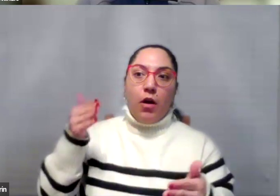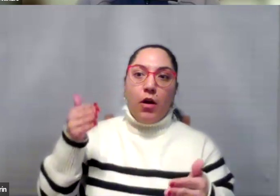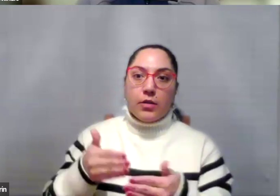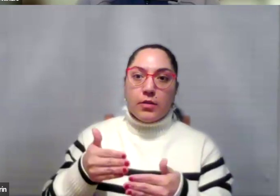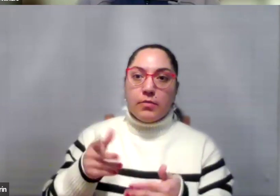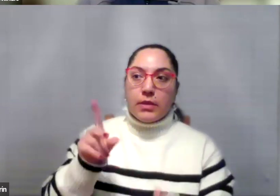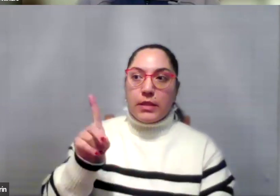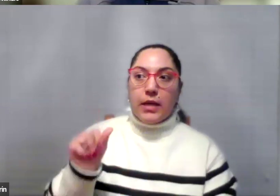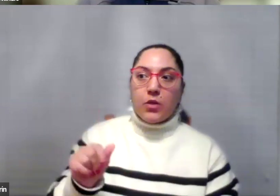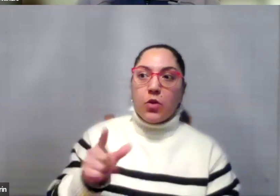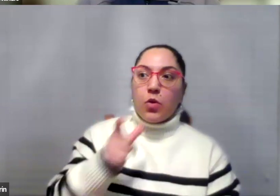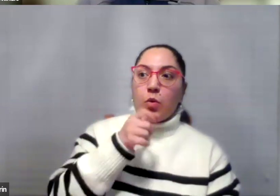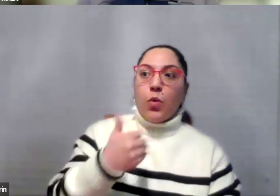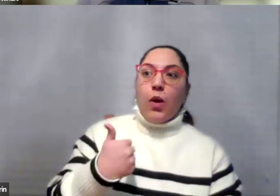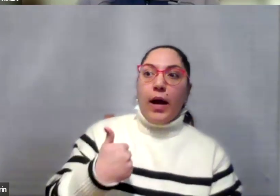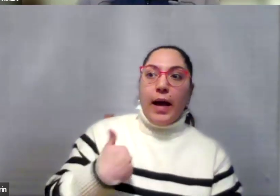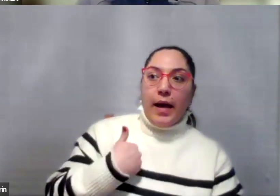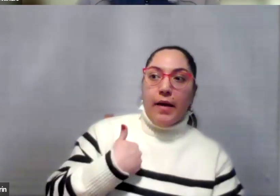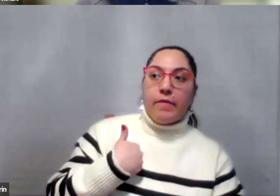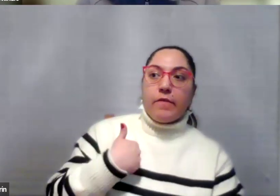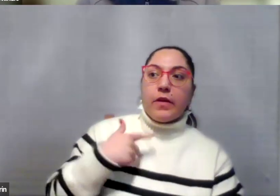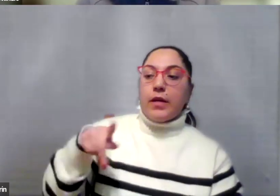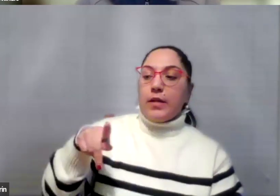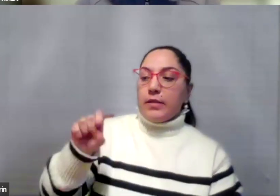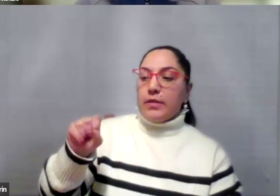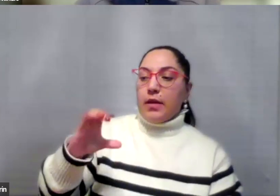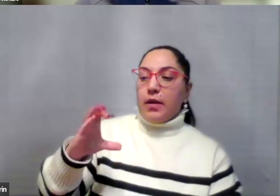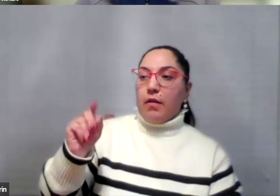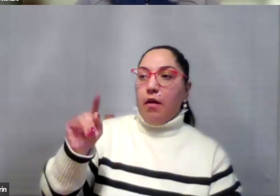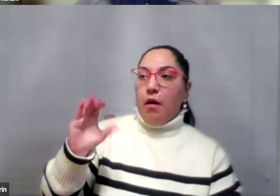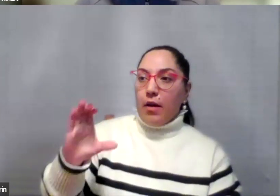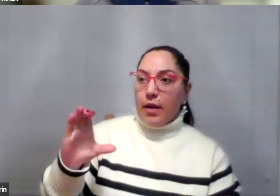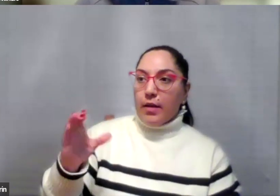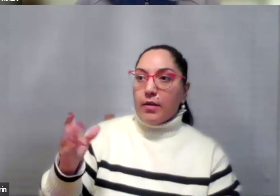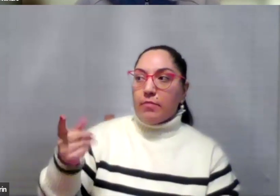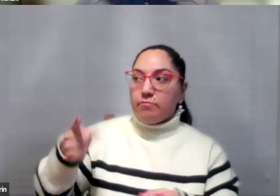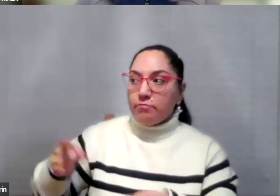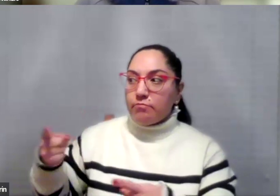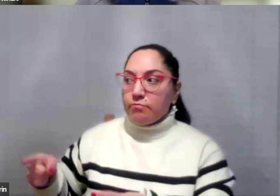starts having psychotic episodes? Good question.